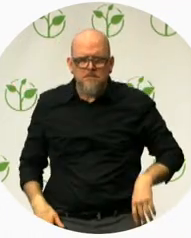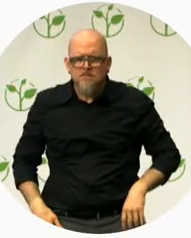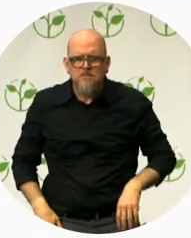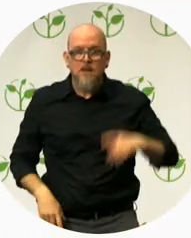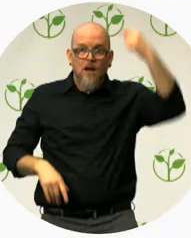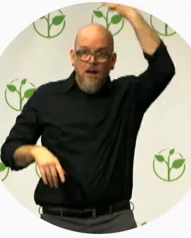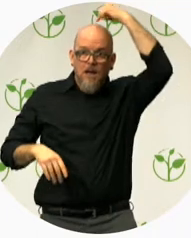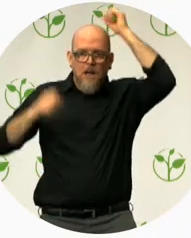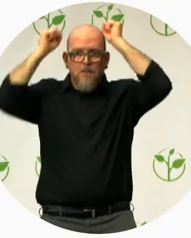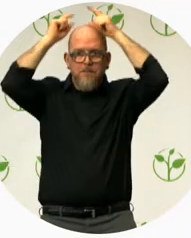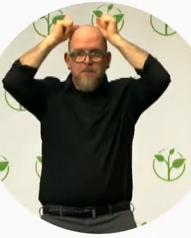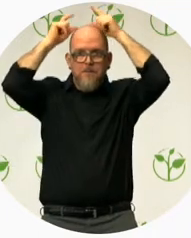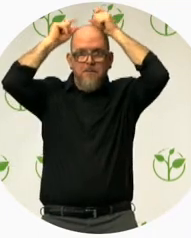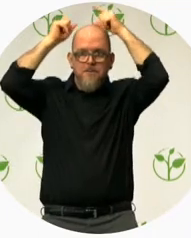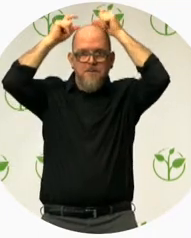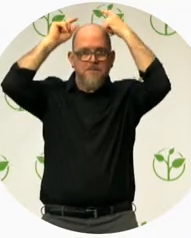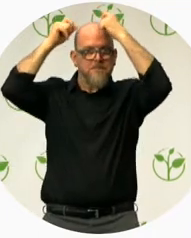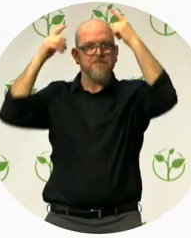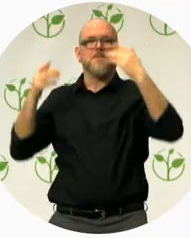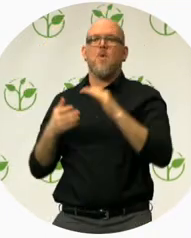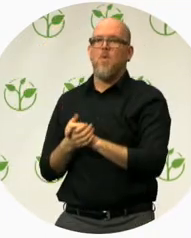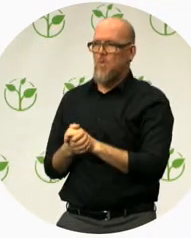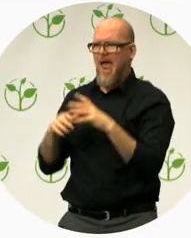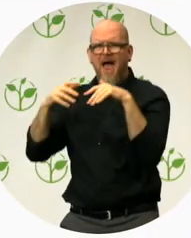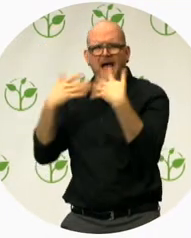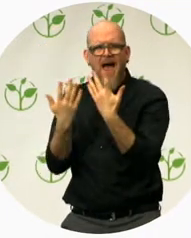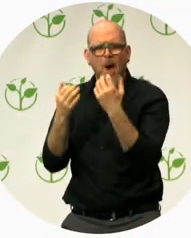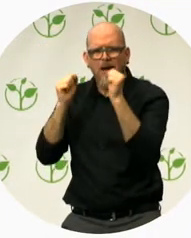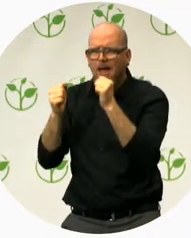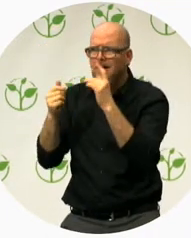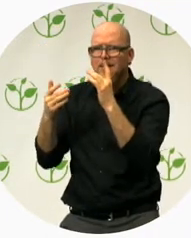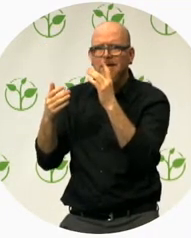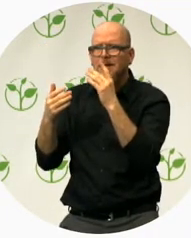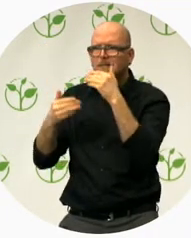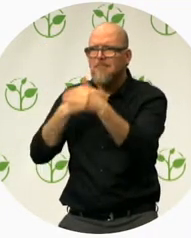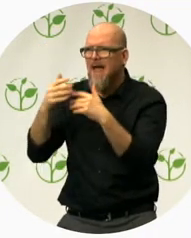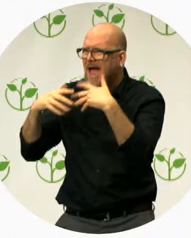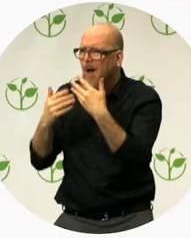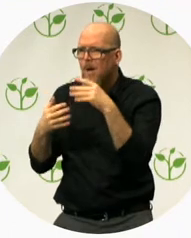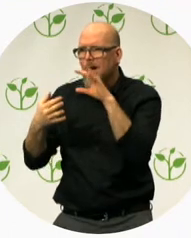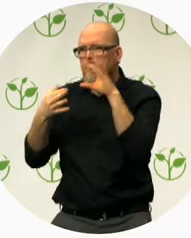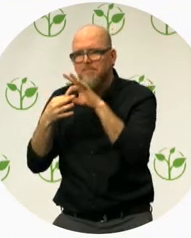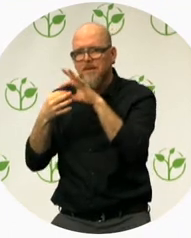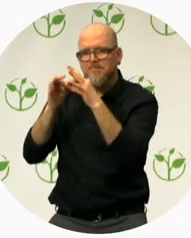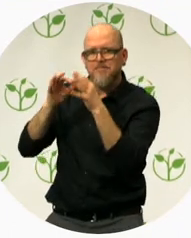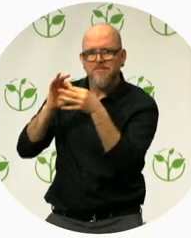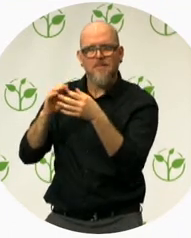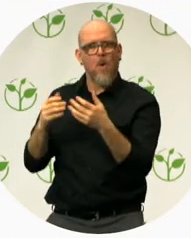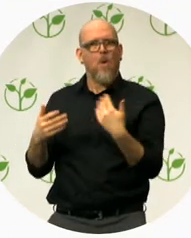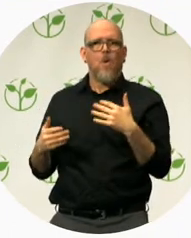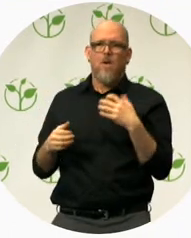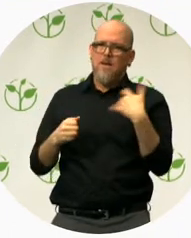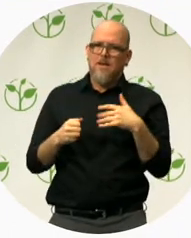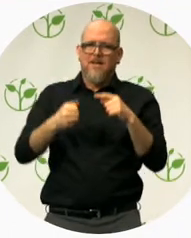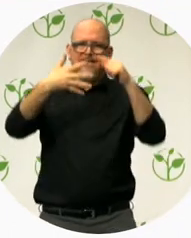that illustrates how it works. So it has five electrodes,